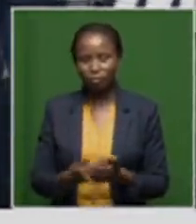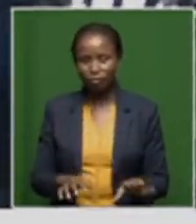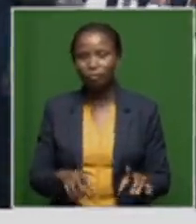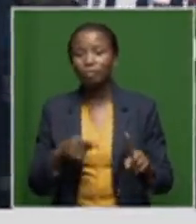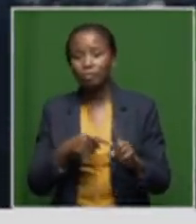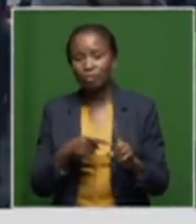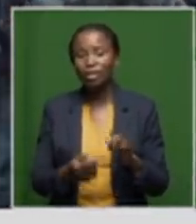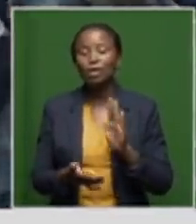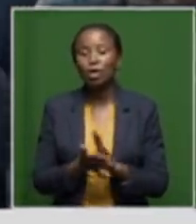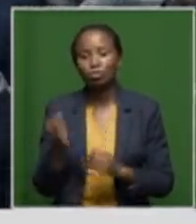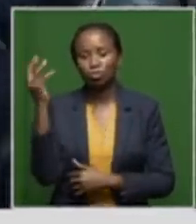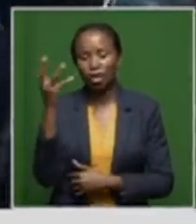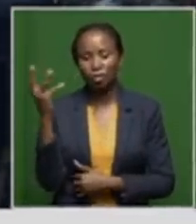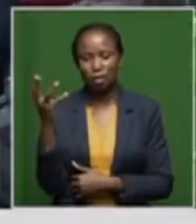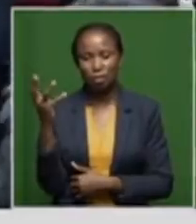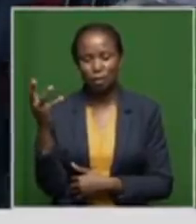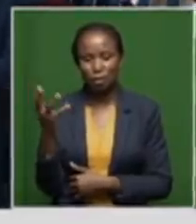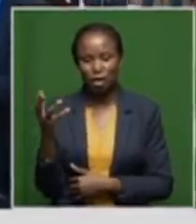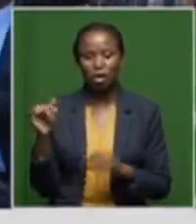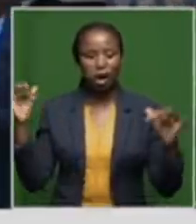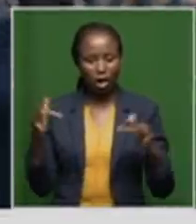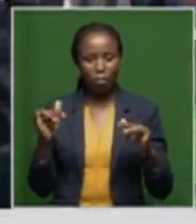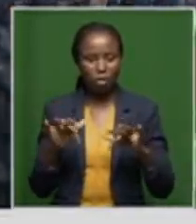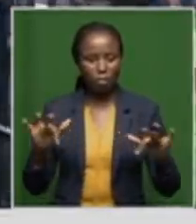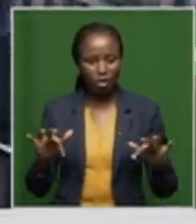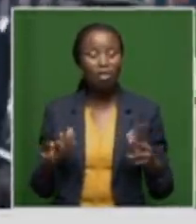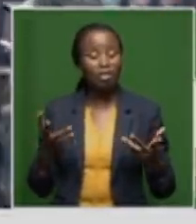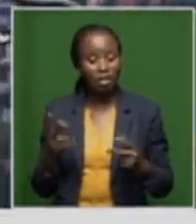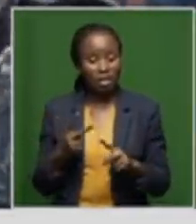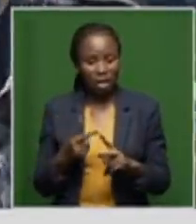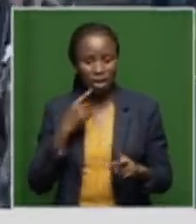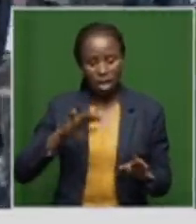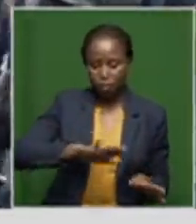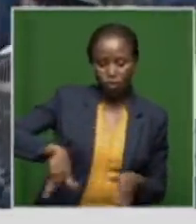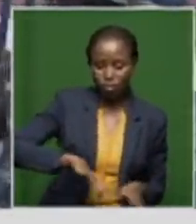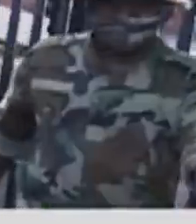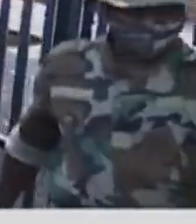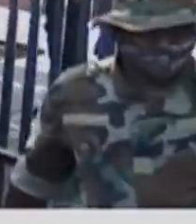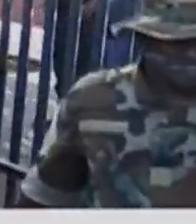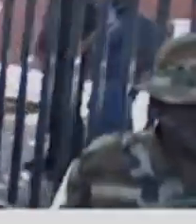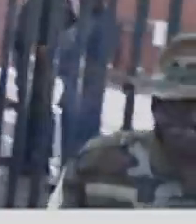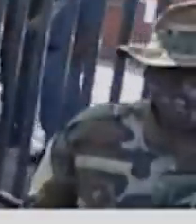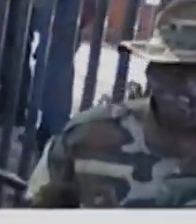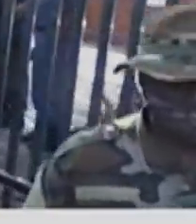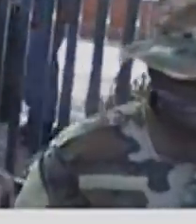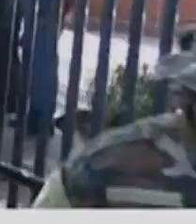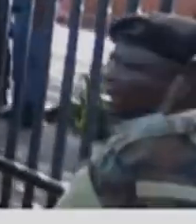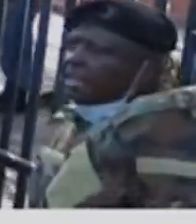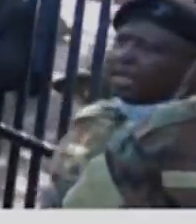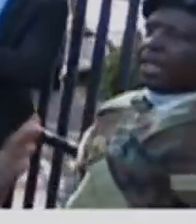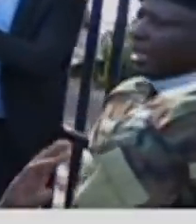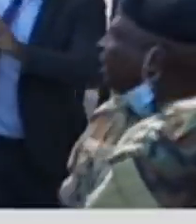Zuma going to address his supporters here in court who are being moved by his security personnel